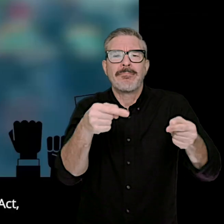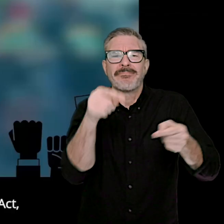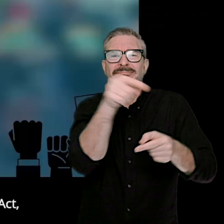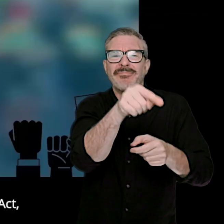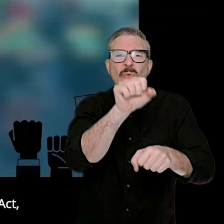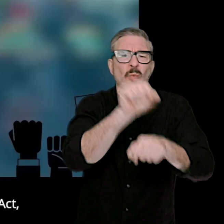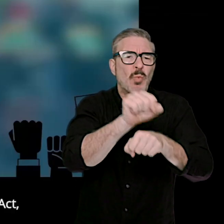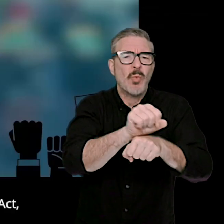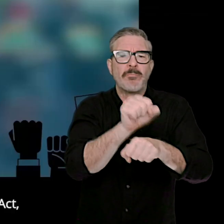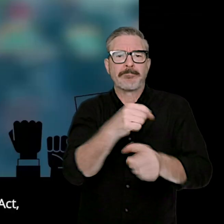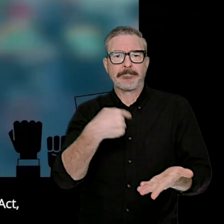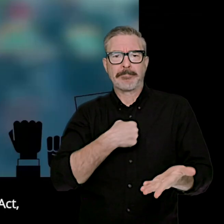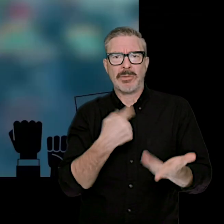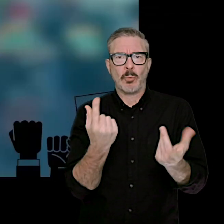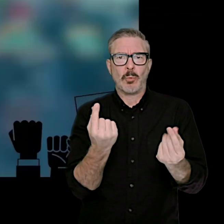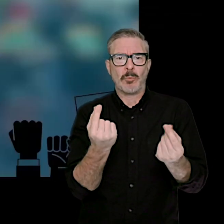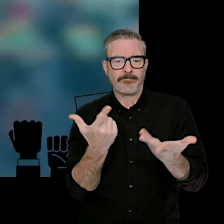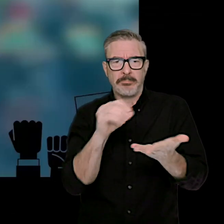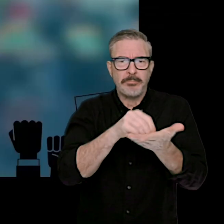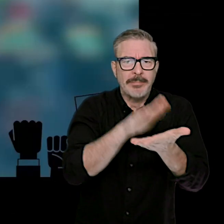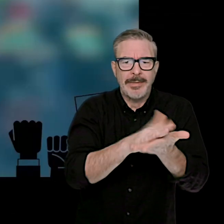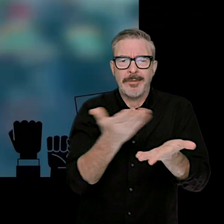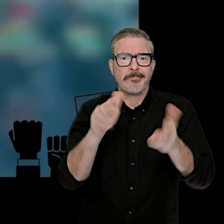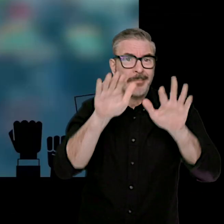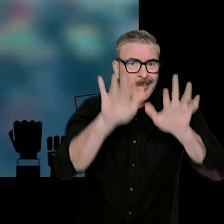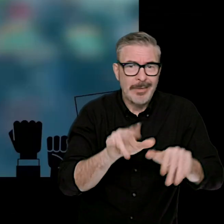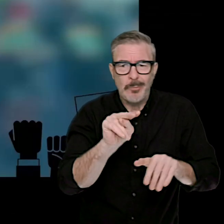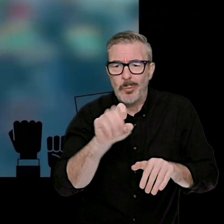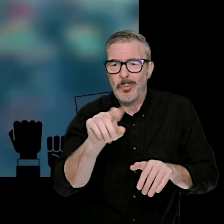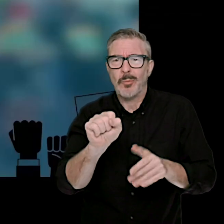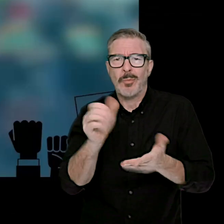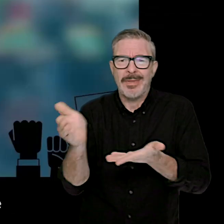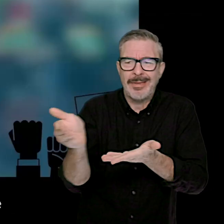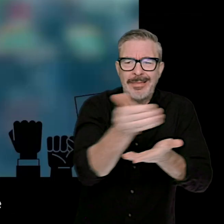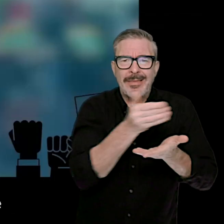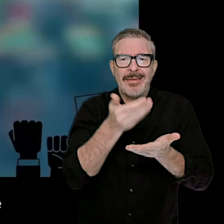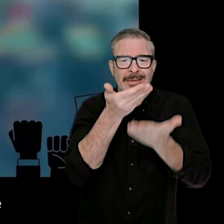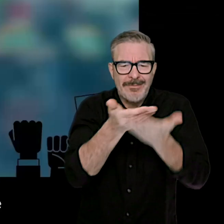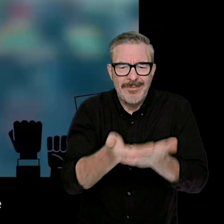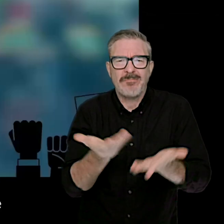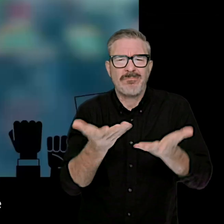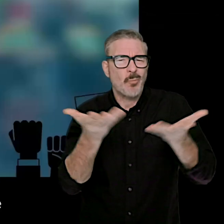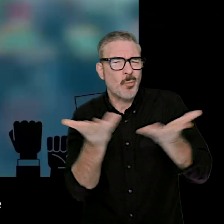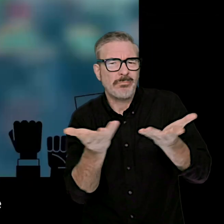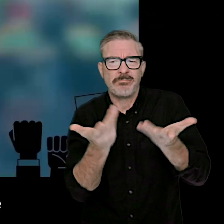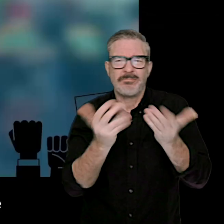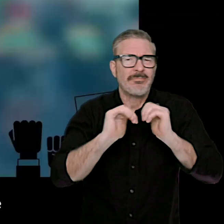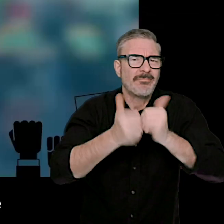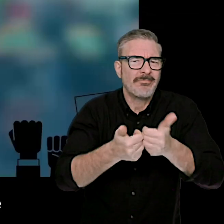Employment Standards Act, for each one, we'll go over how to take note and